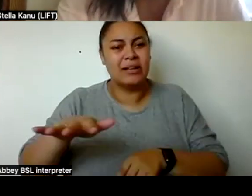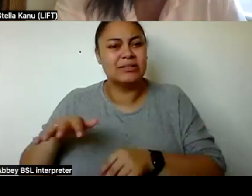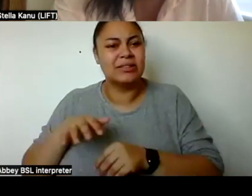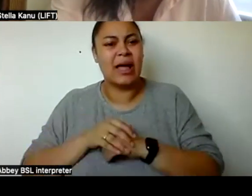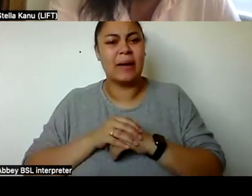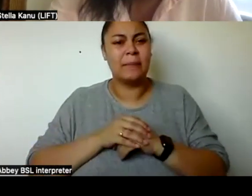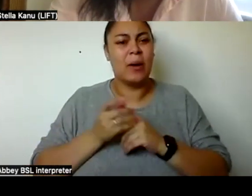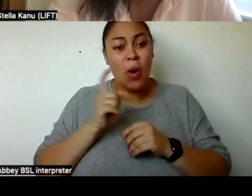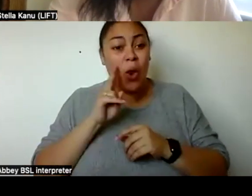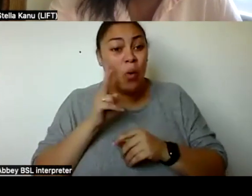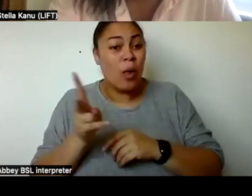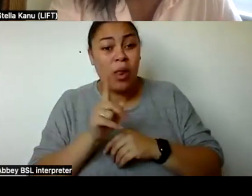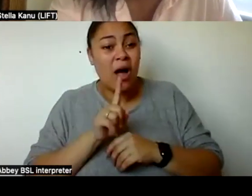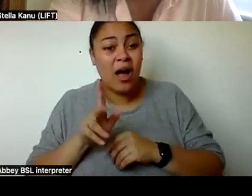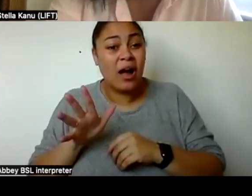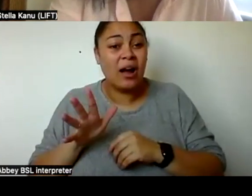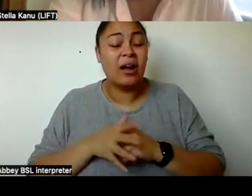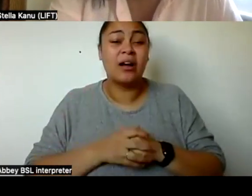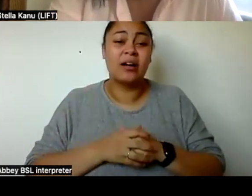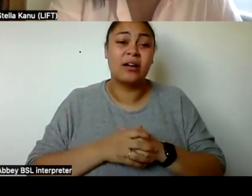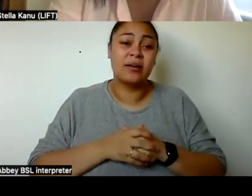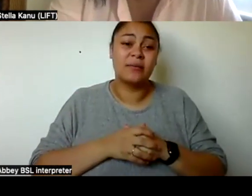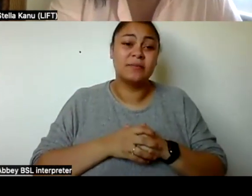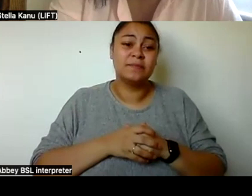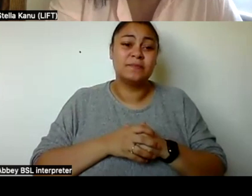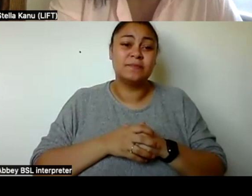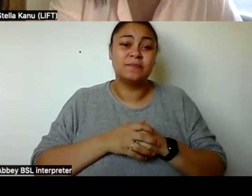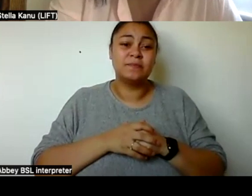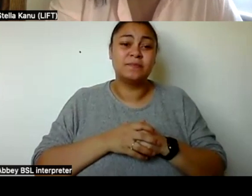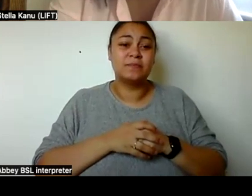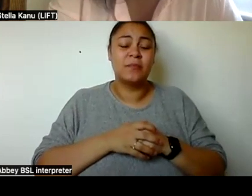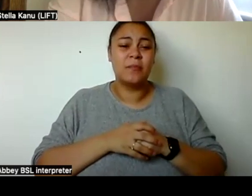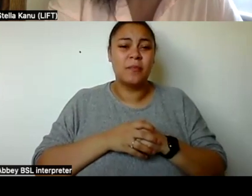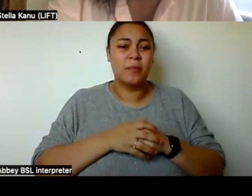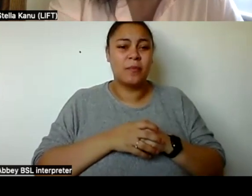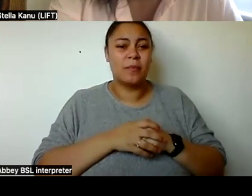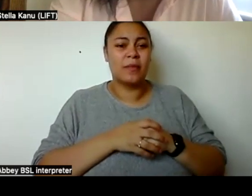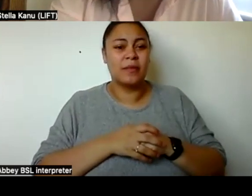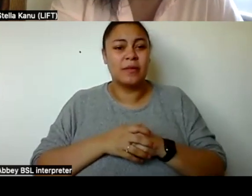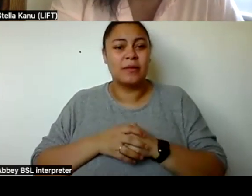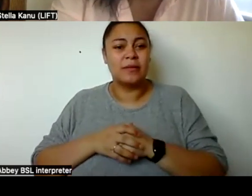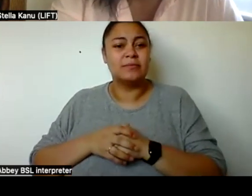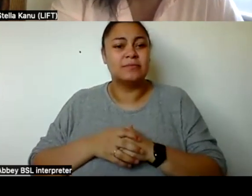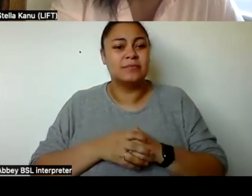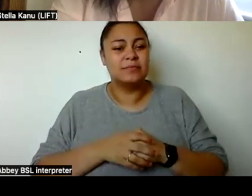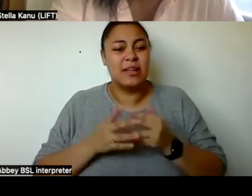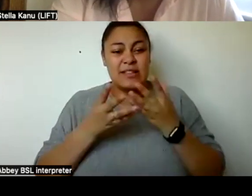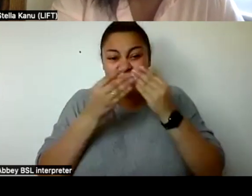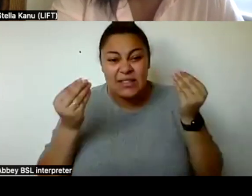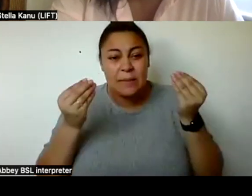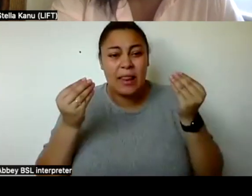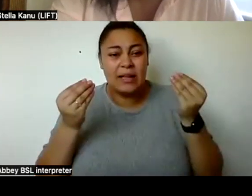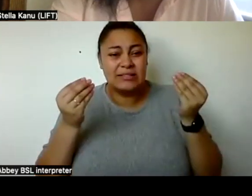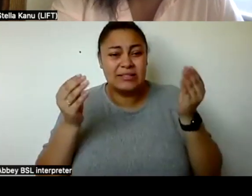looks like. Because it is, you know, there's a invisibility and a hiddenness to the